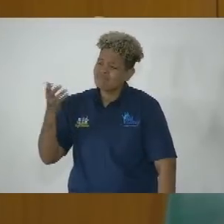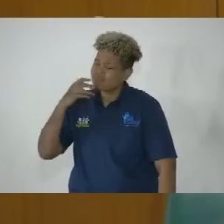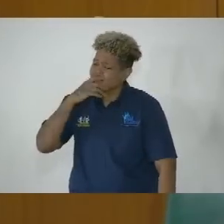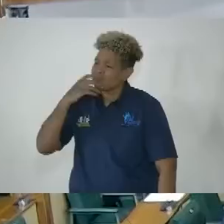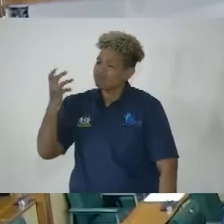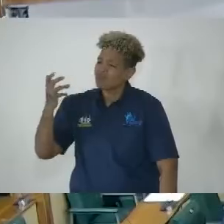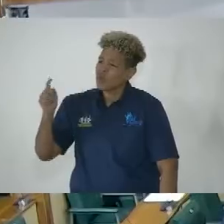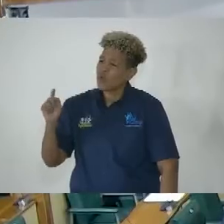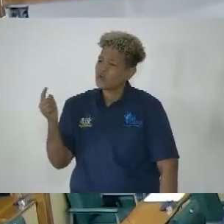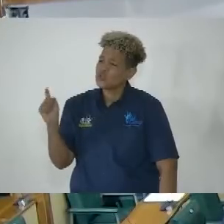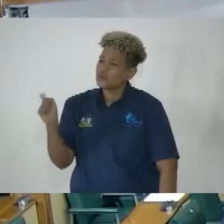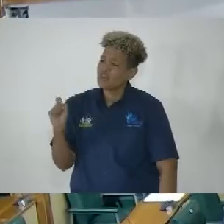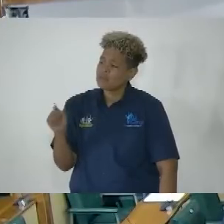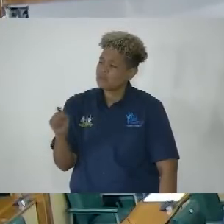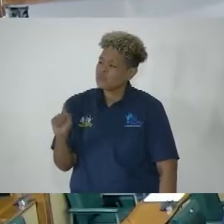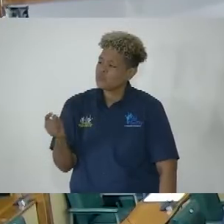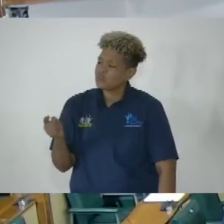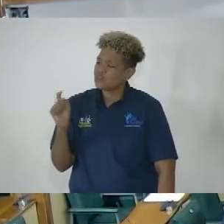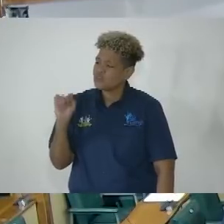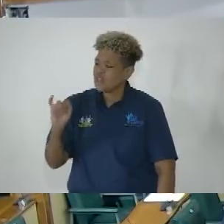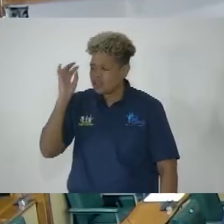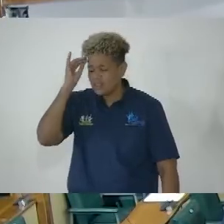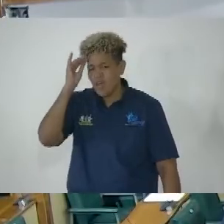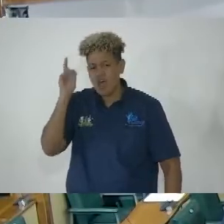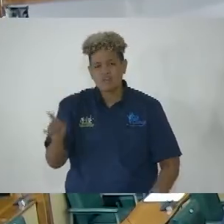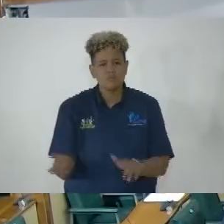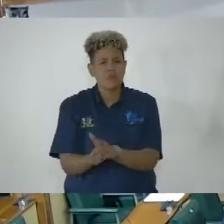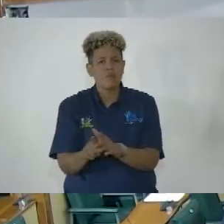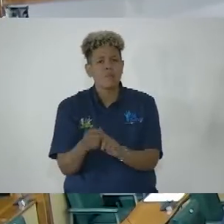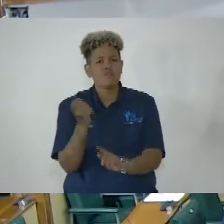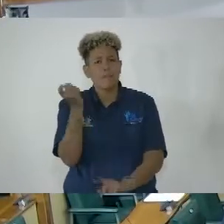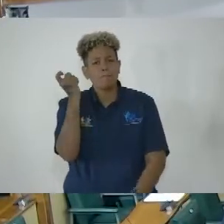the origins of such a mindset.